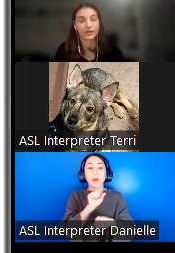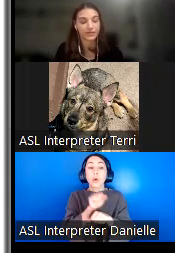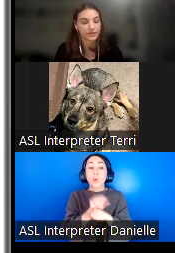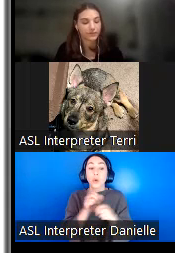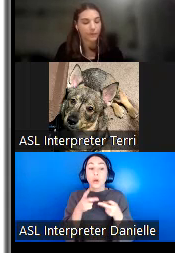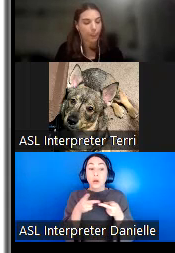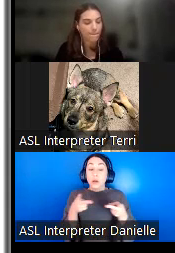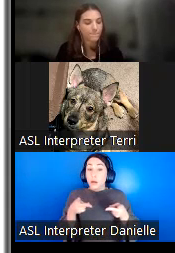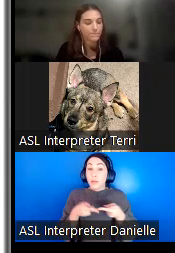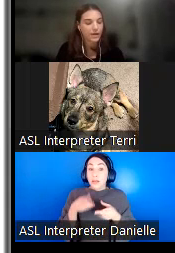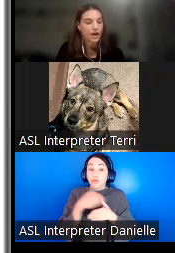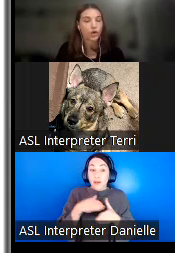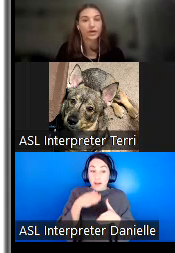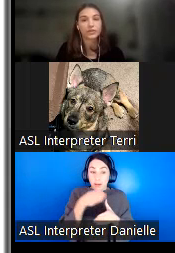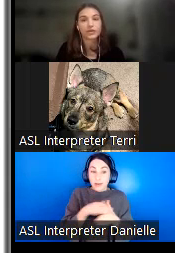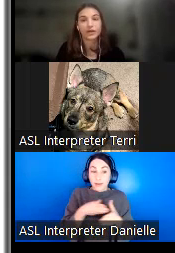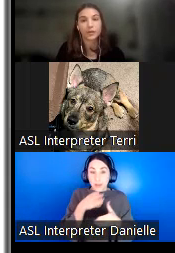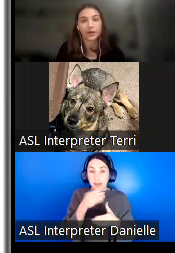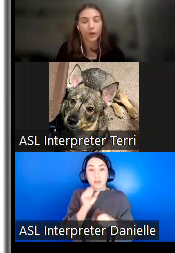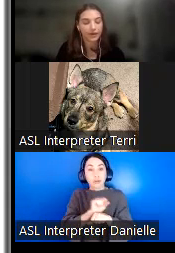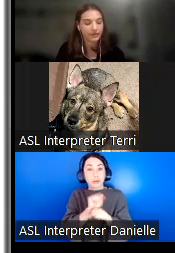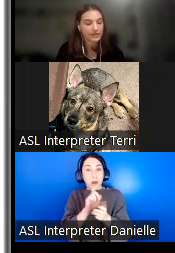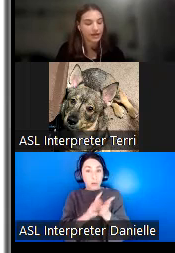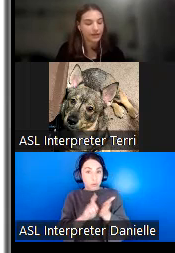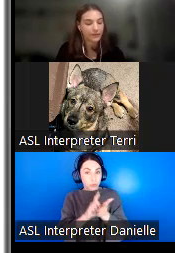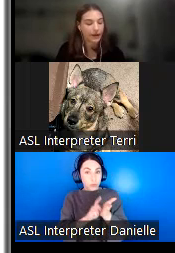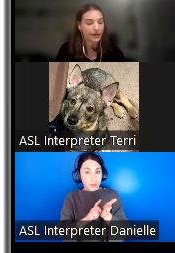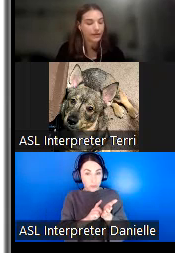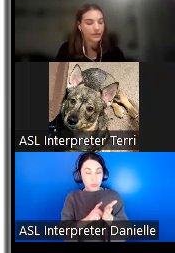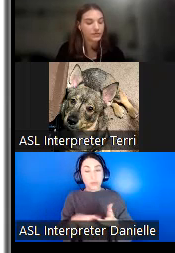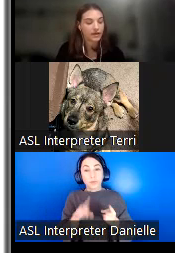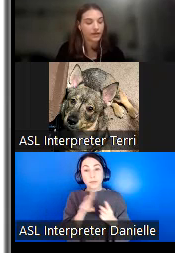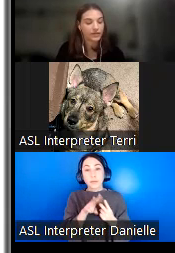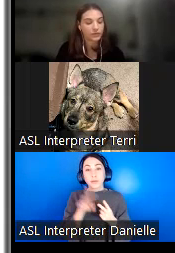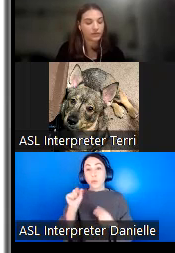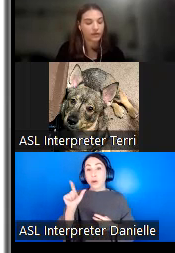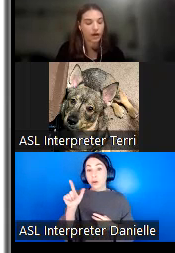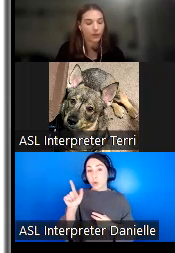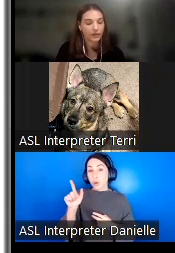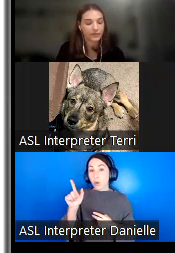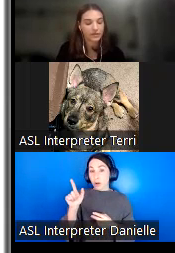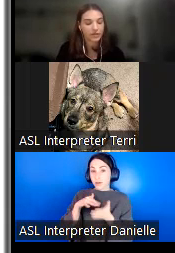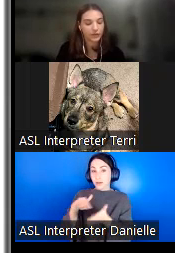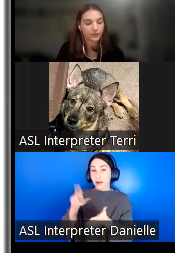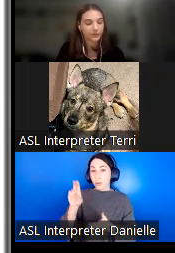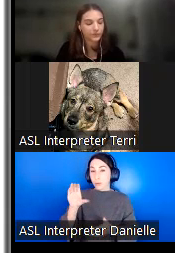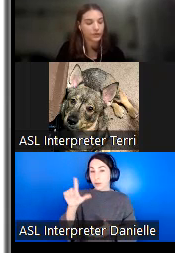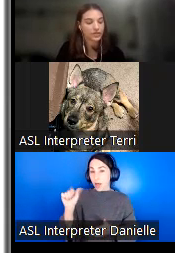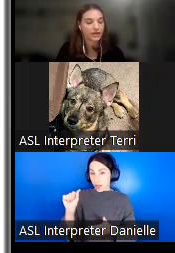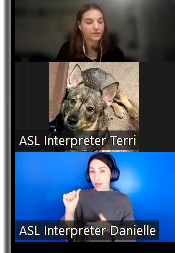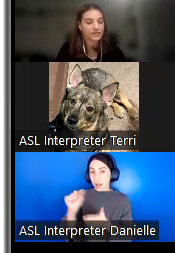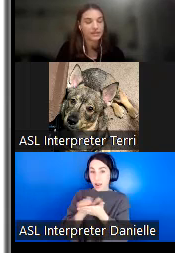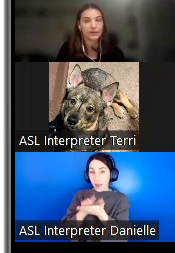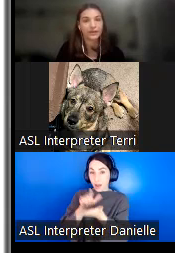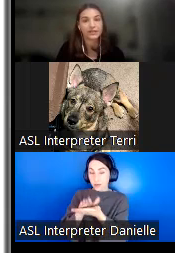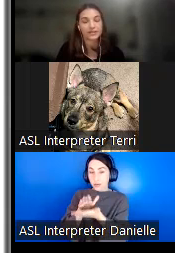LGBTQ+ employees. According to a 2021 study by the UCLA School of Law Williams Institute,